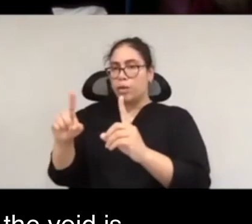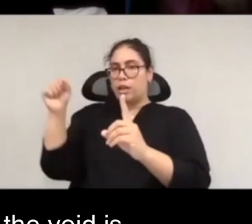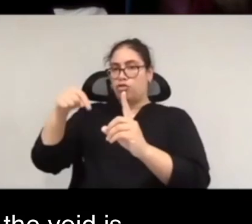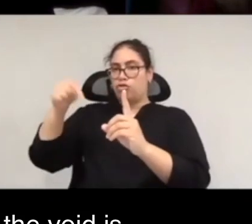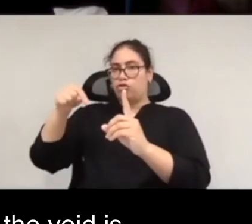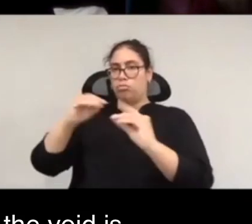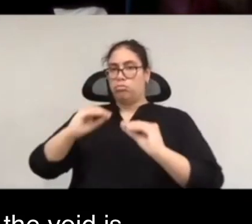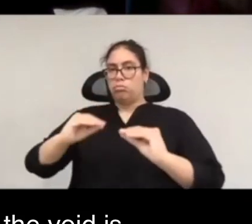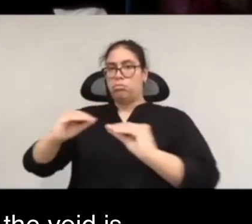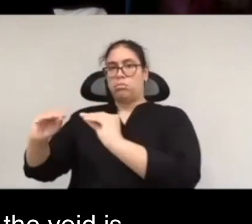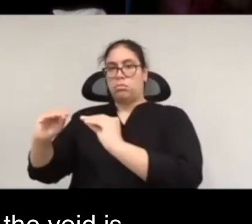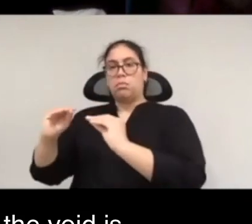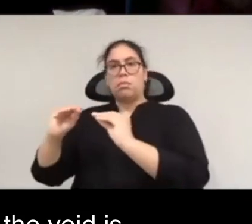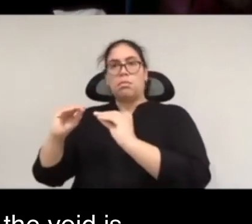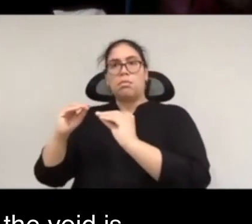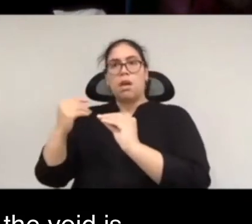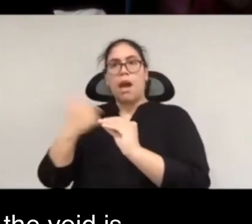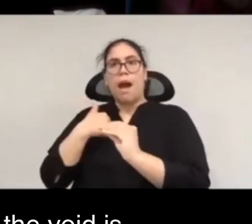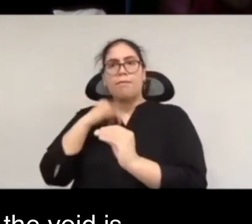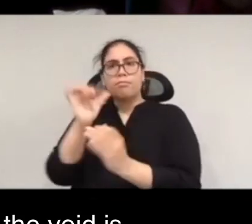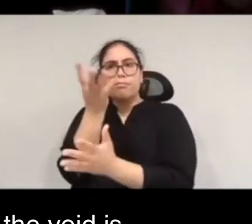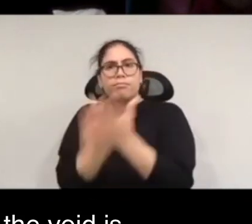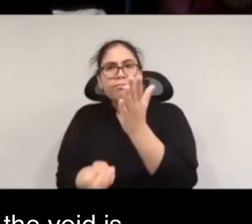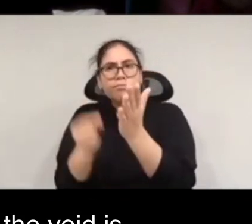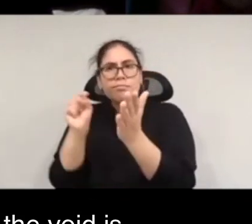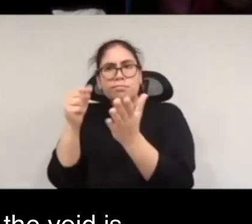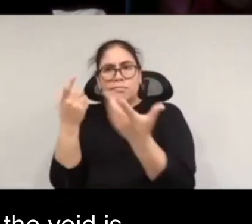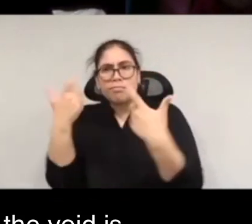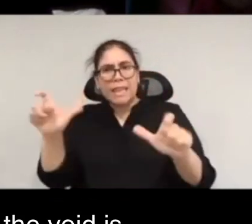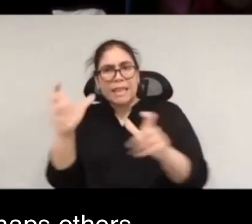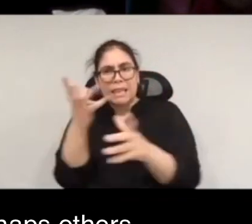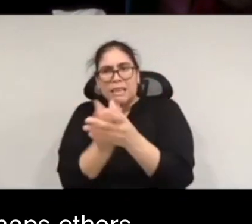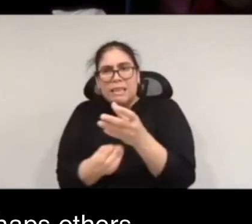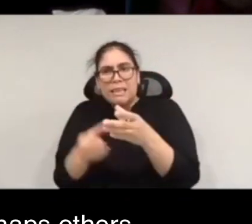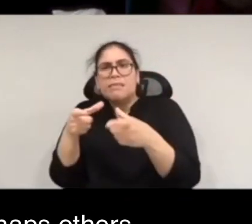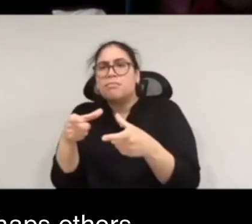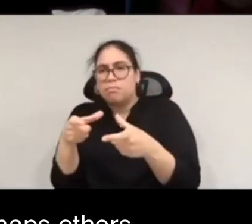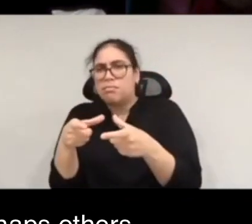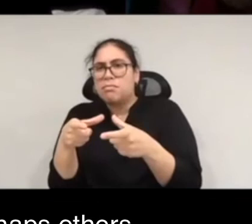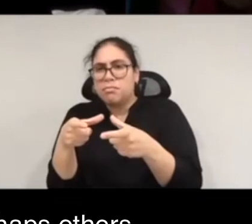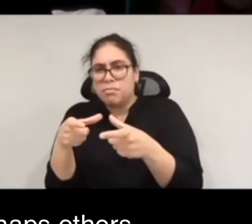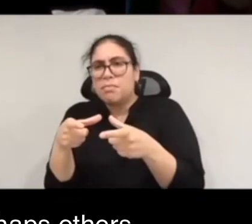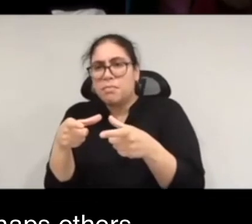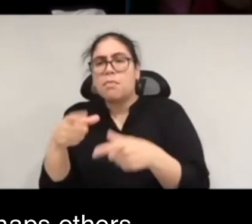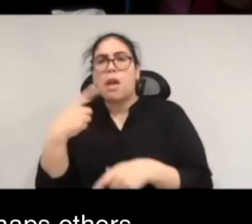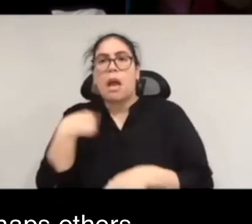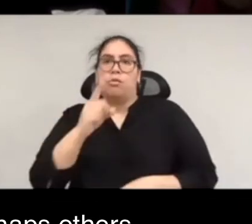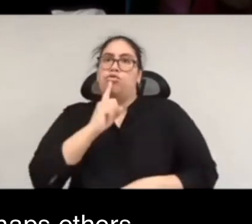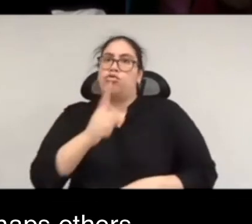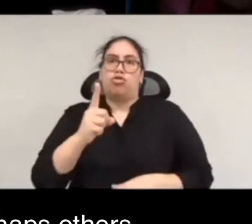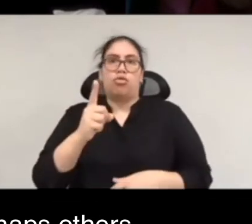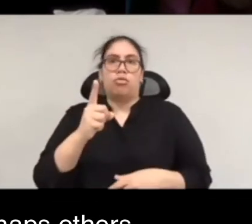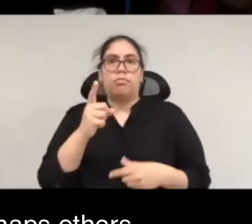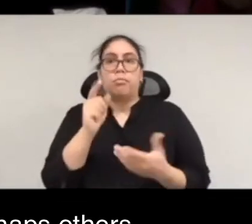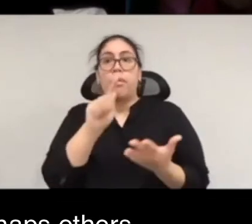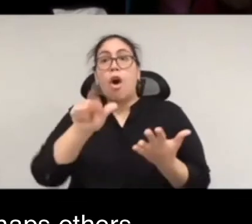in this world. And the void is, and I will speak for myself, and I'm sure perhaps others could